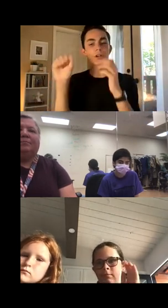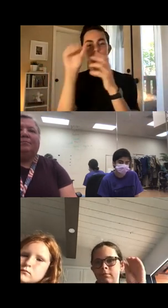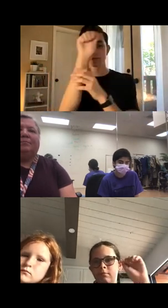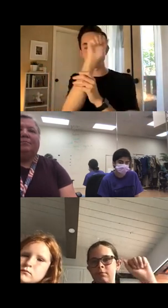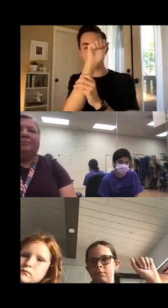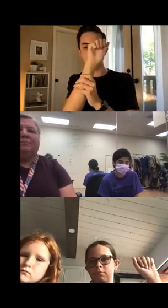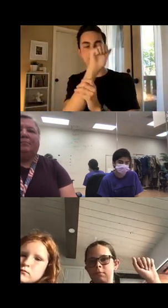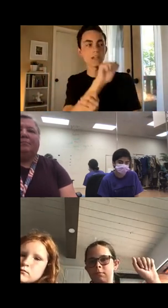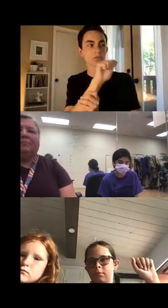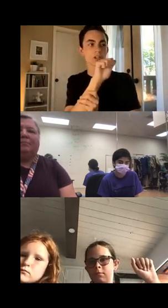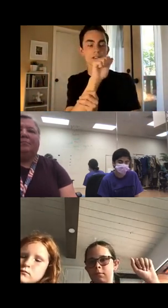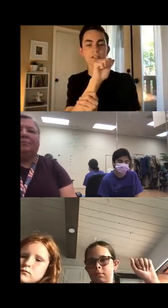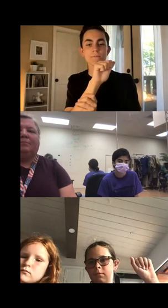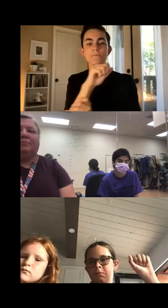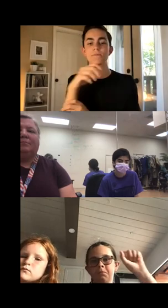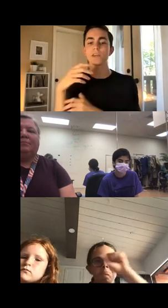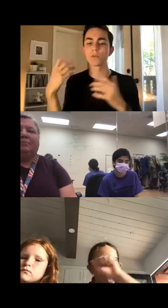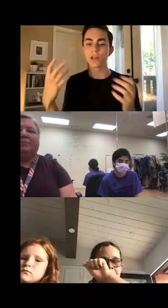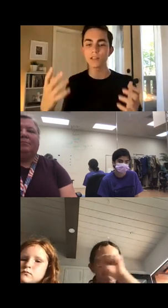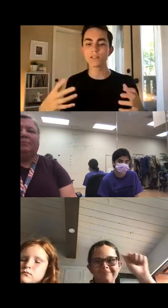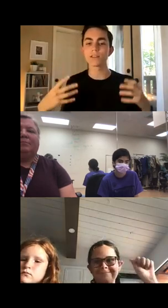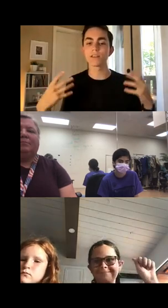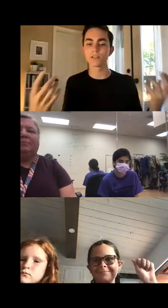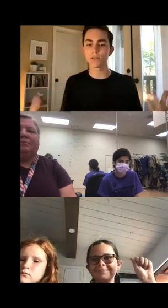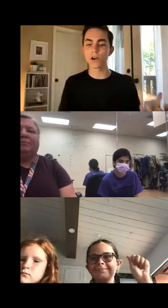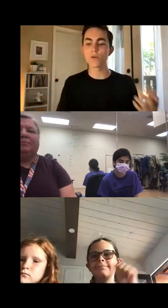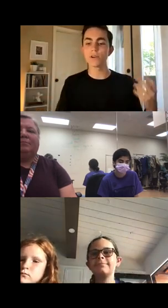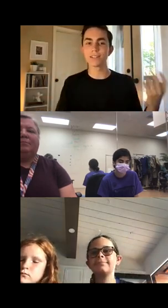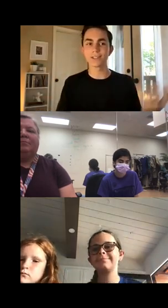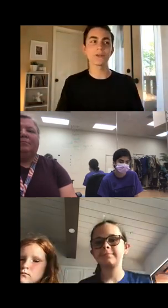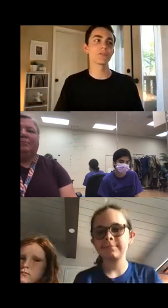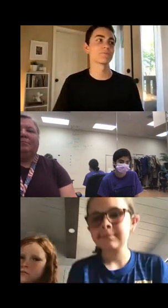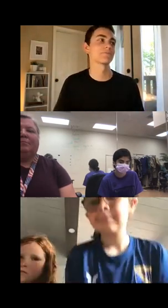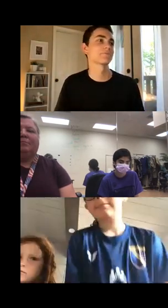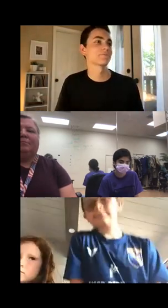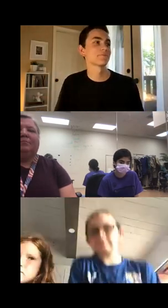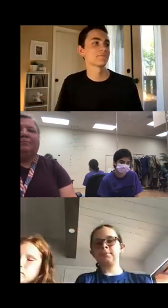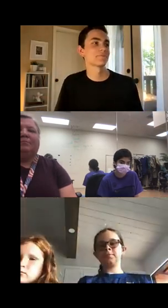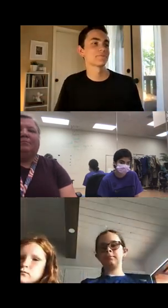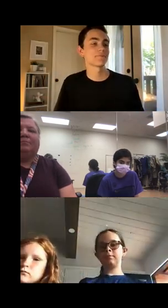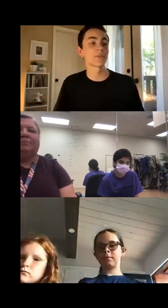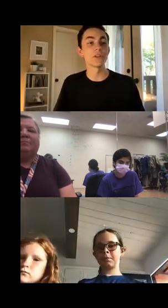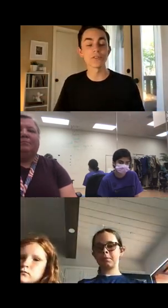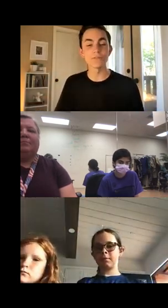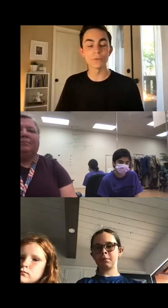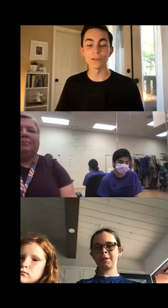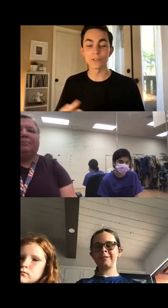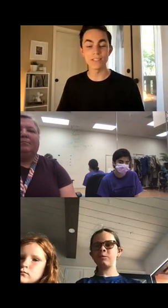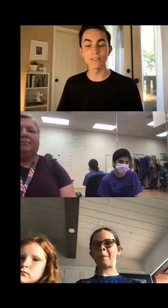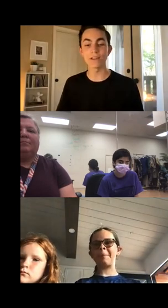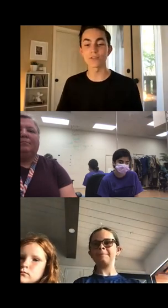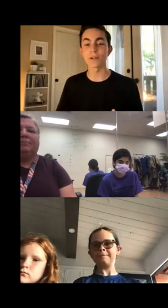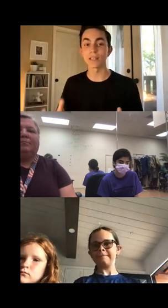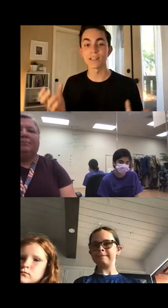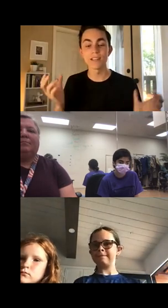but not over your face or chest, and go nice and slow and clear. When you're